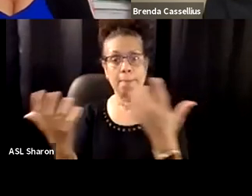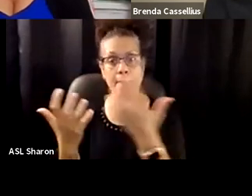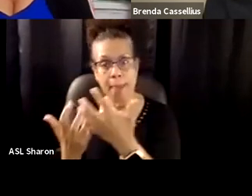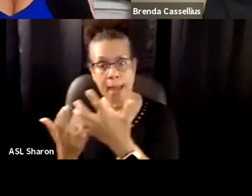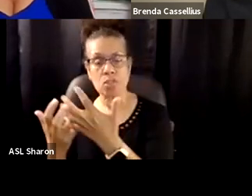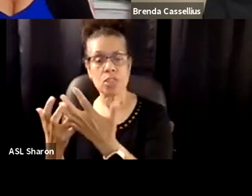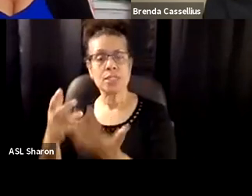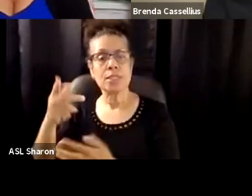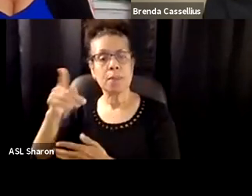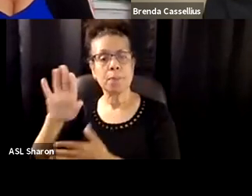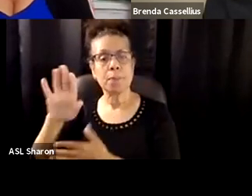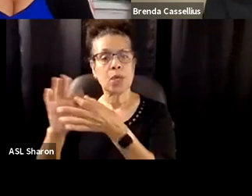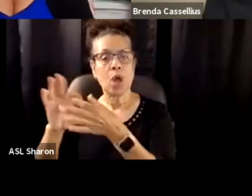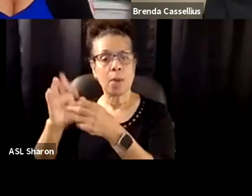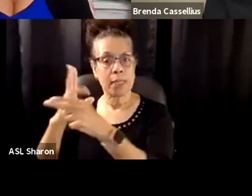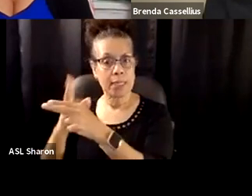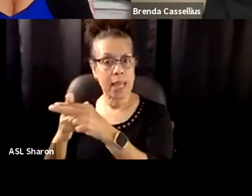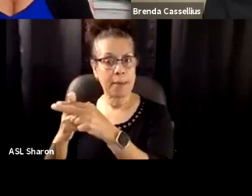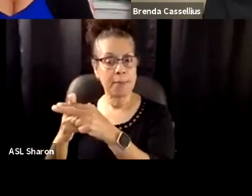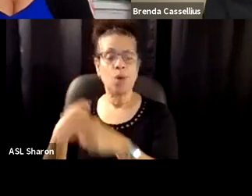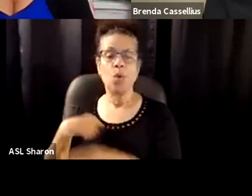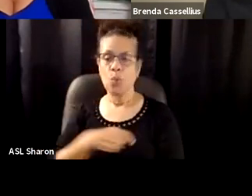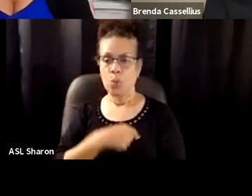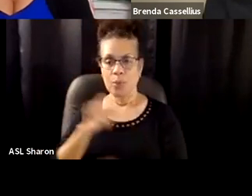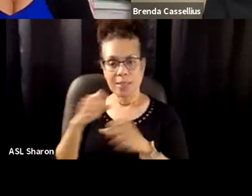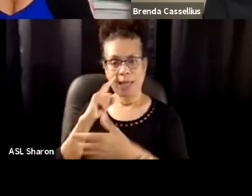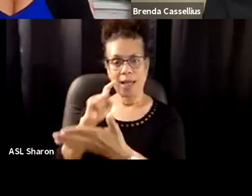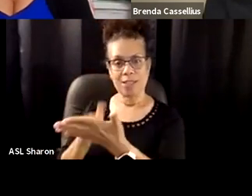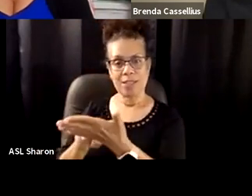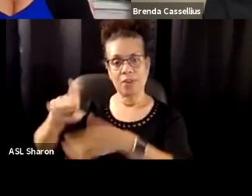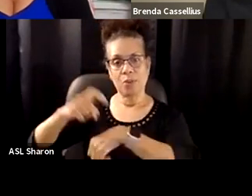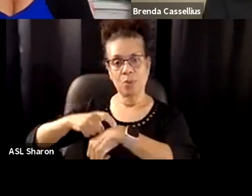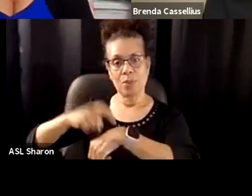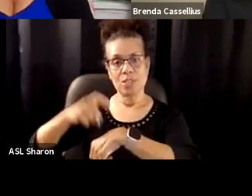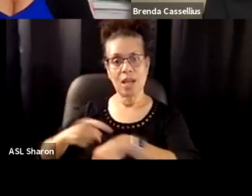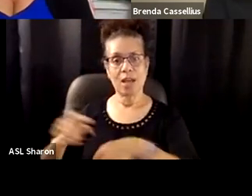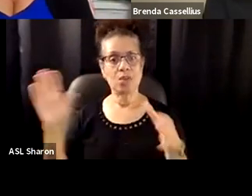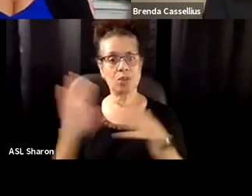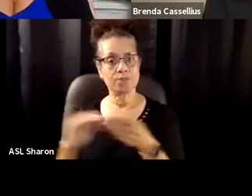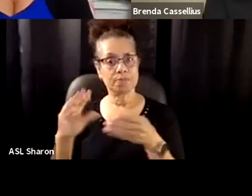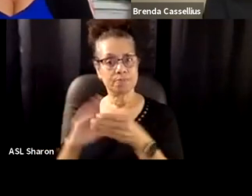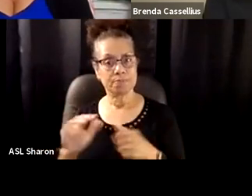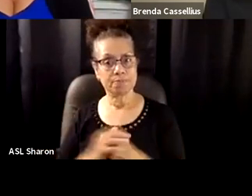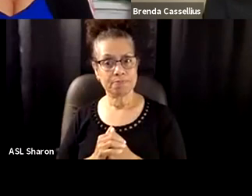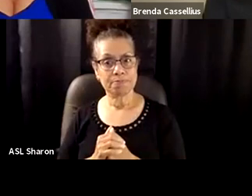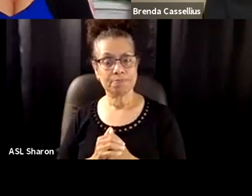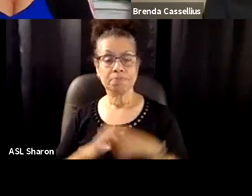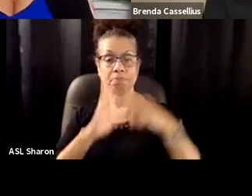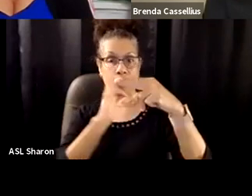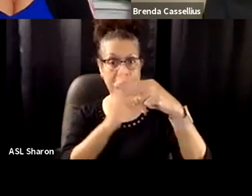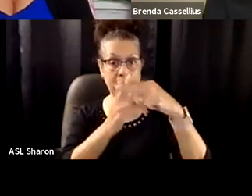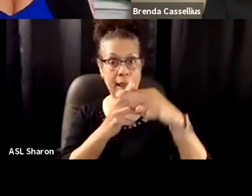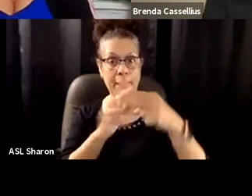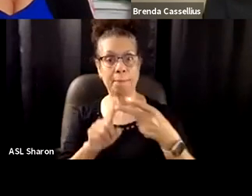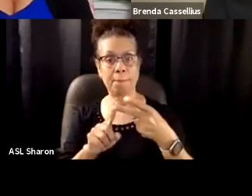for public comment that will allow us to identify you when it's your turn to testify please state your name